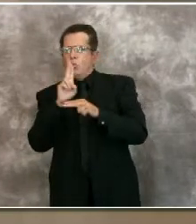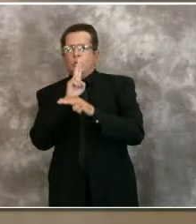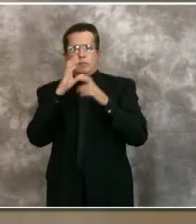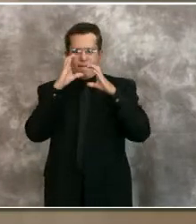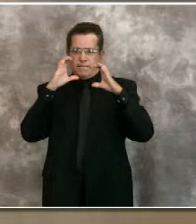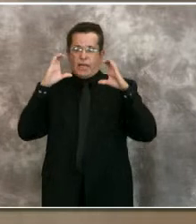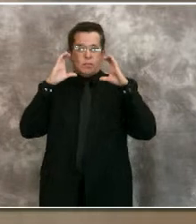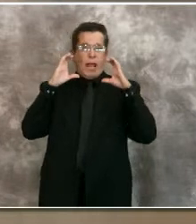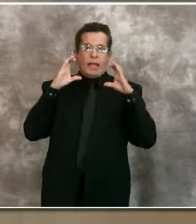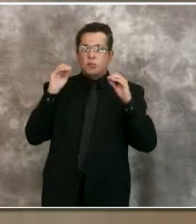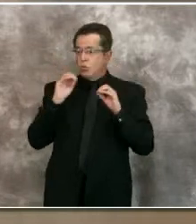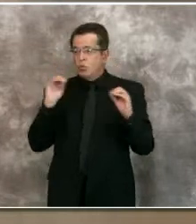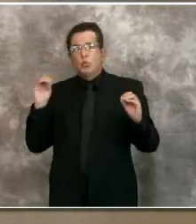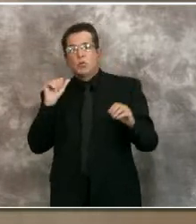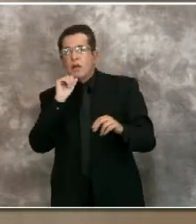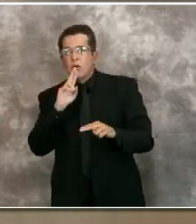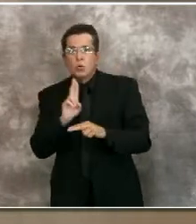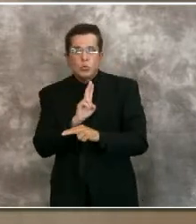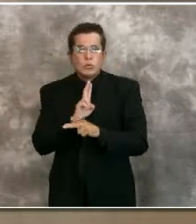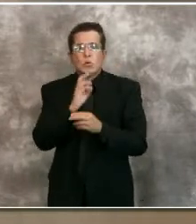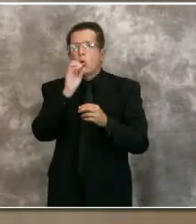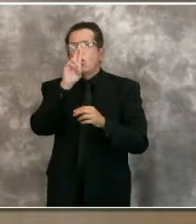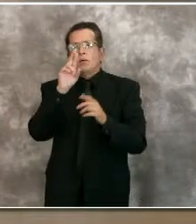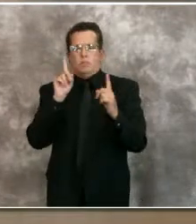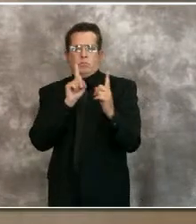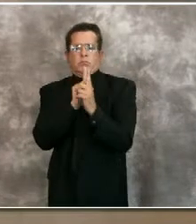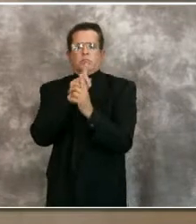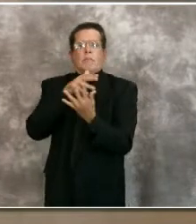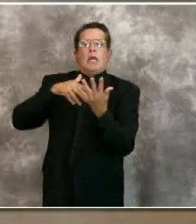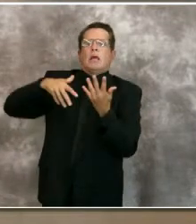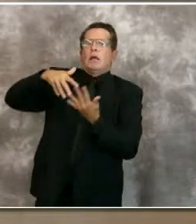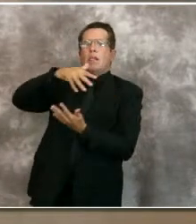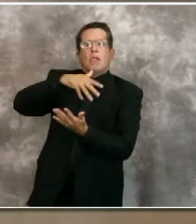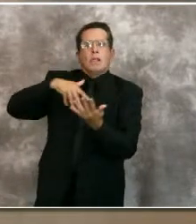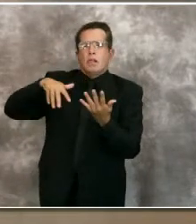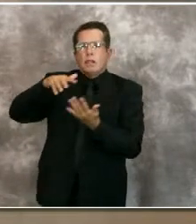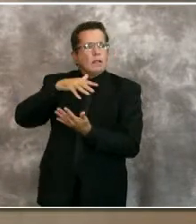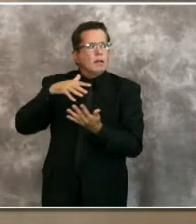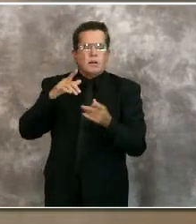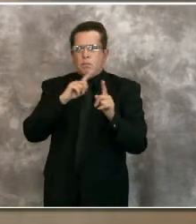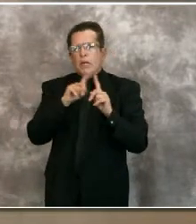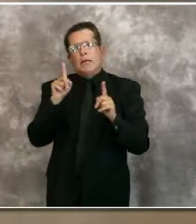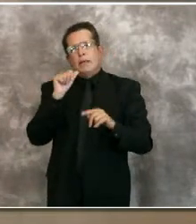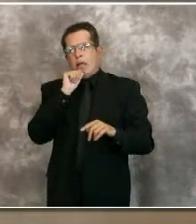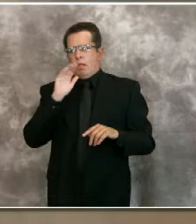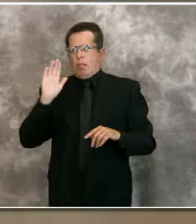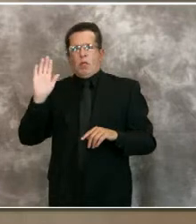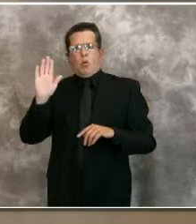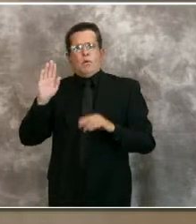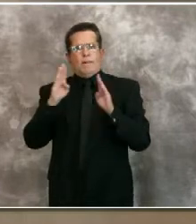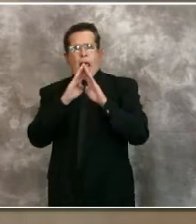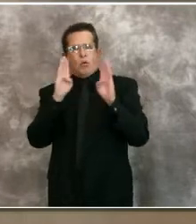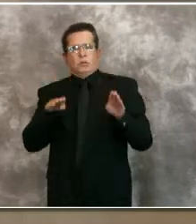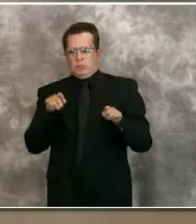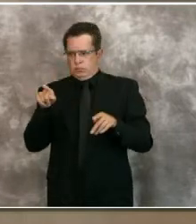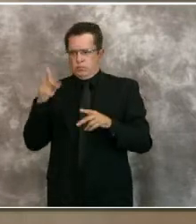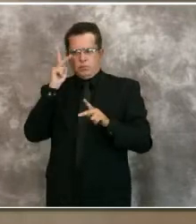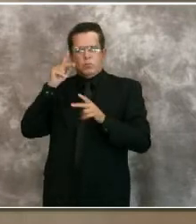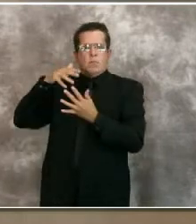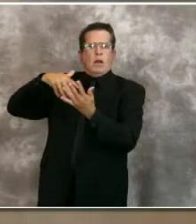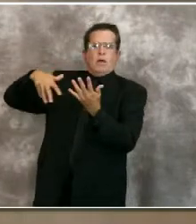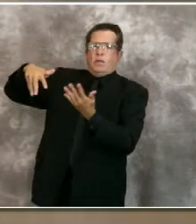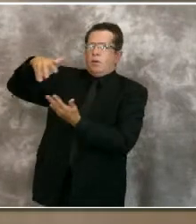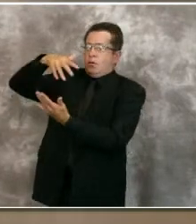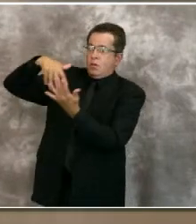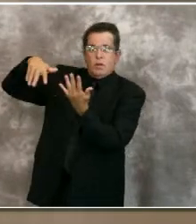outside in public or keeping their distance from other people who are not from their own households.